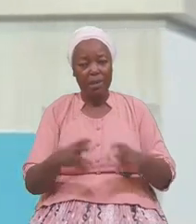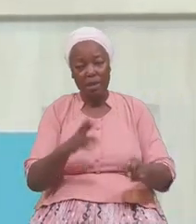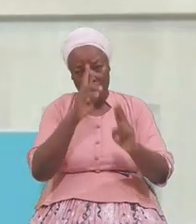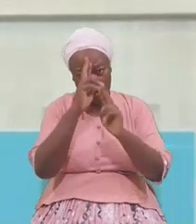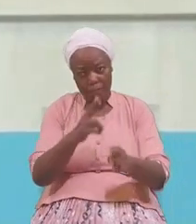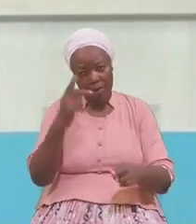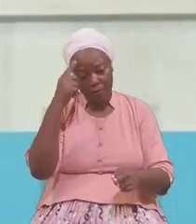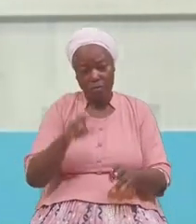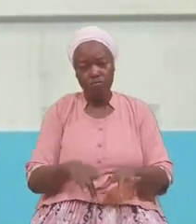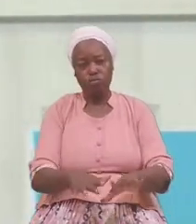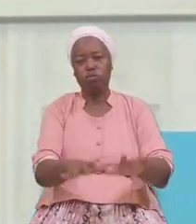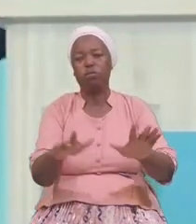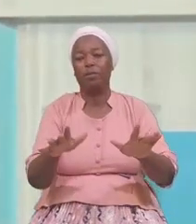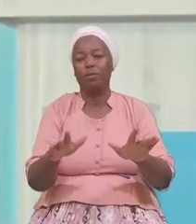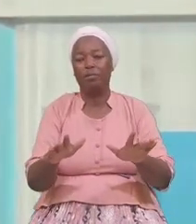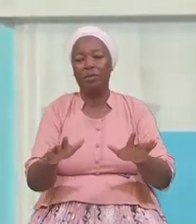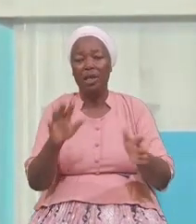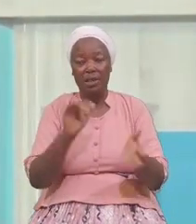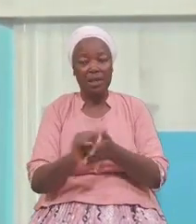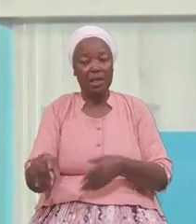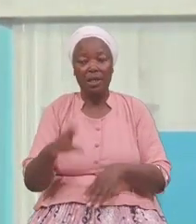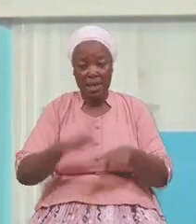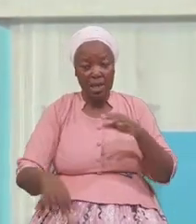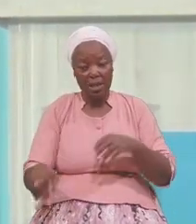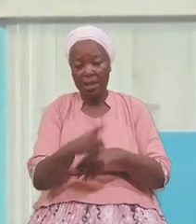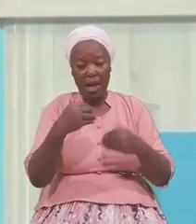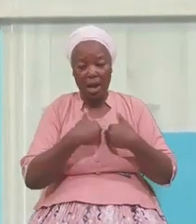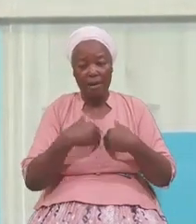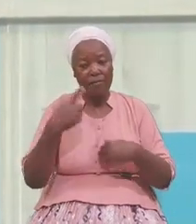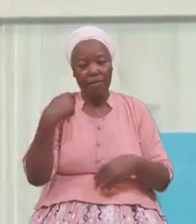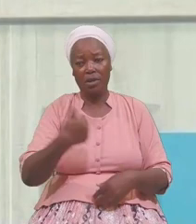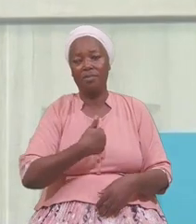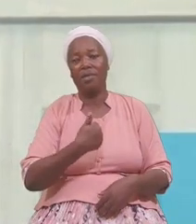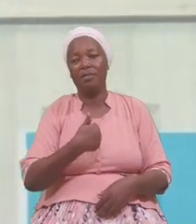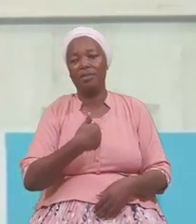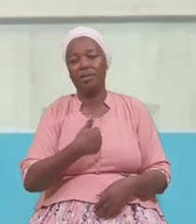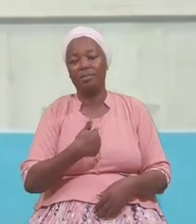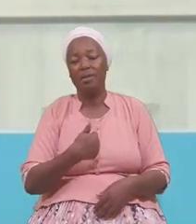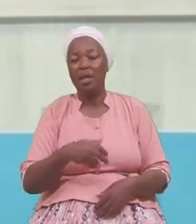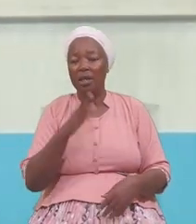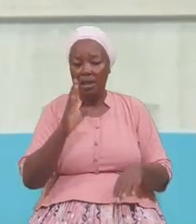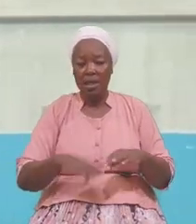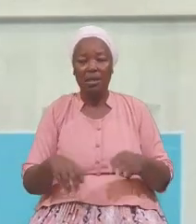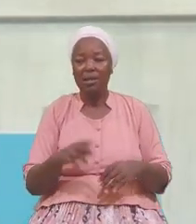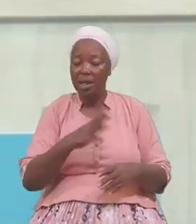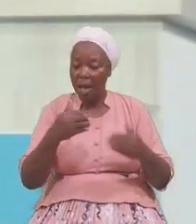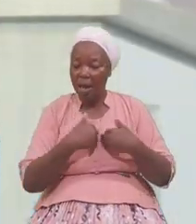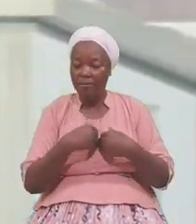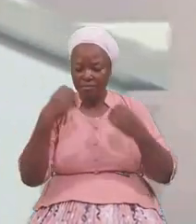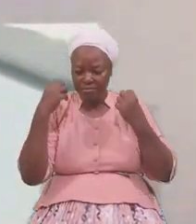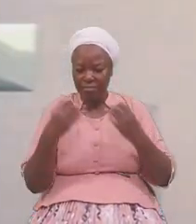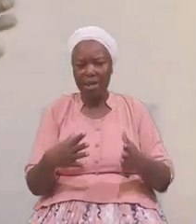the multitude than they have for themselves. They have so